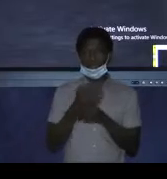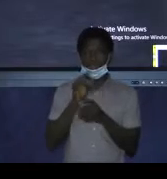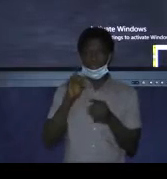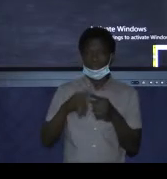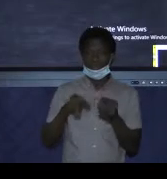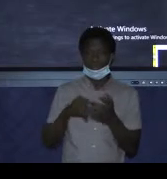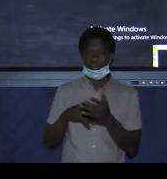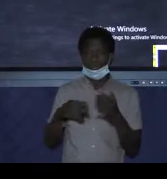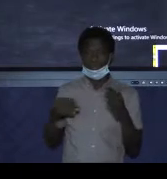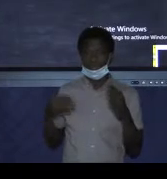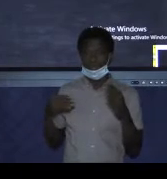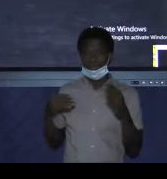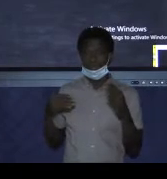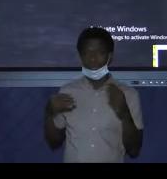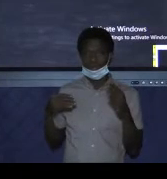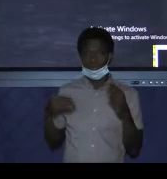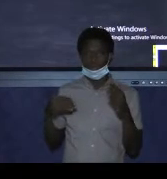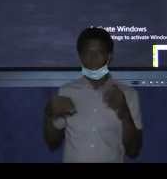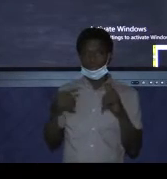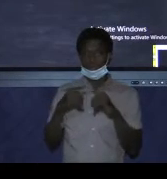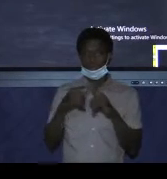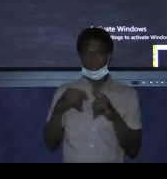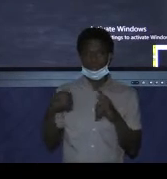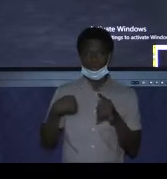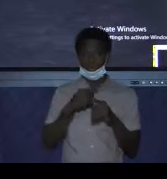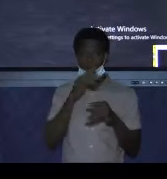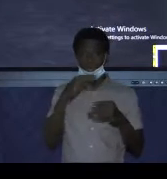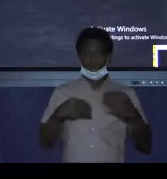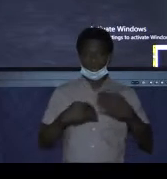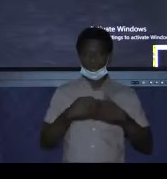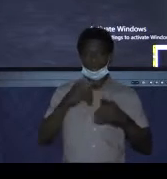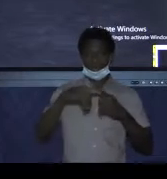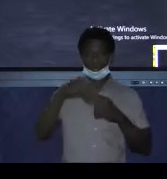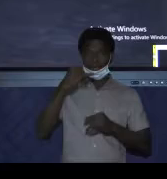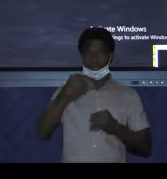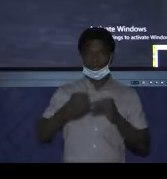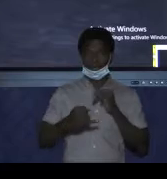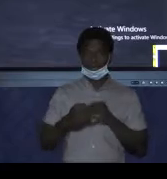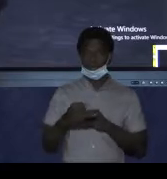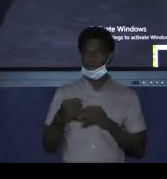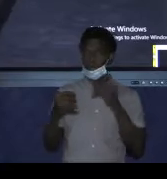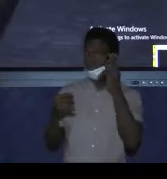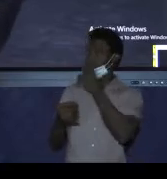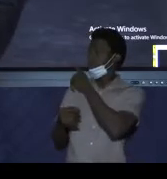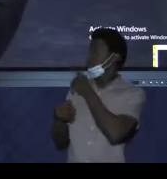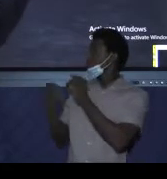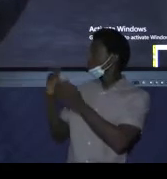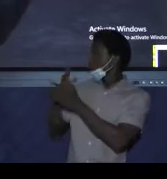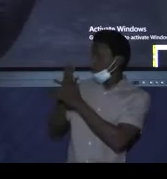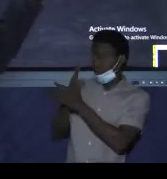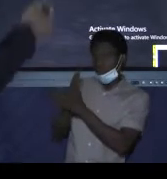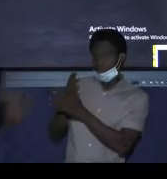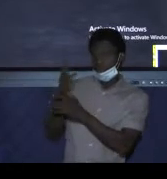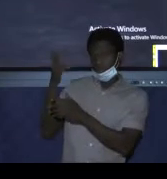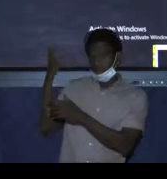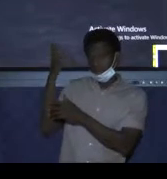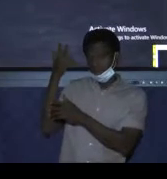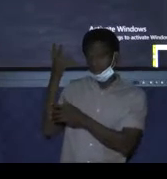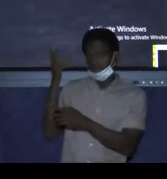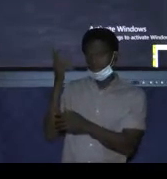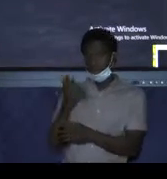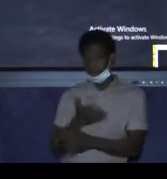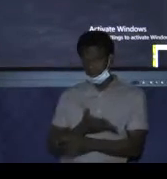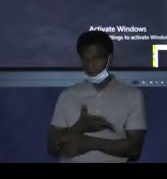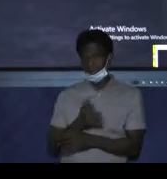this point, we are almost at the end. Okay, so 3 goes here, 1, then 3 goes here, 1, and